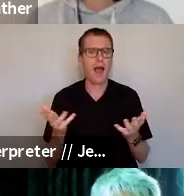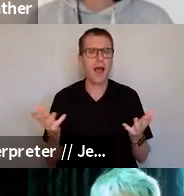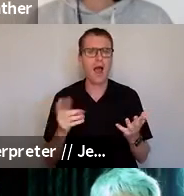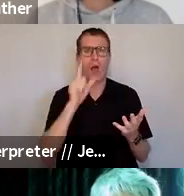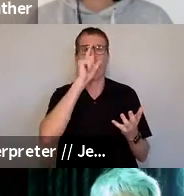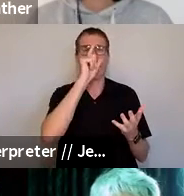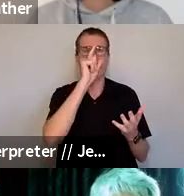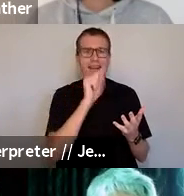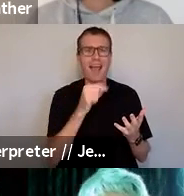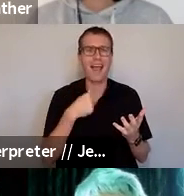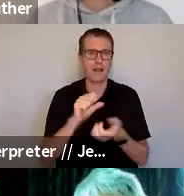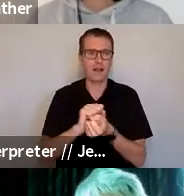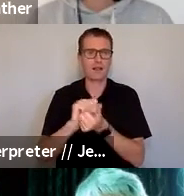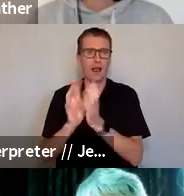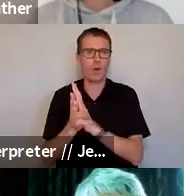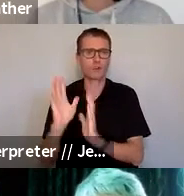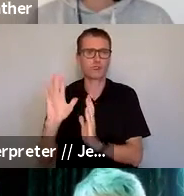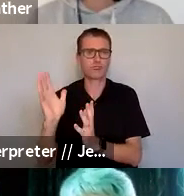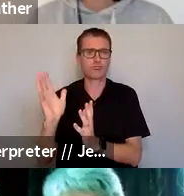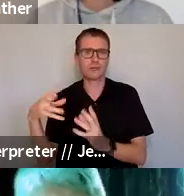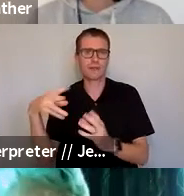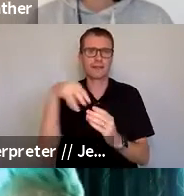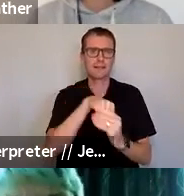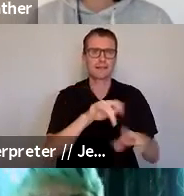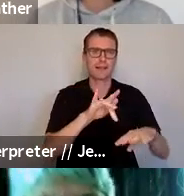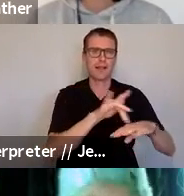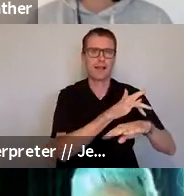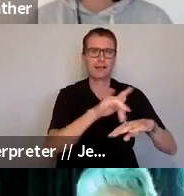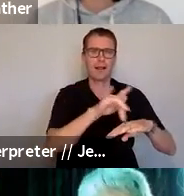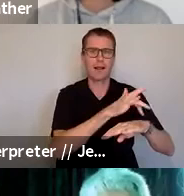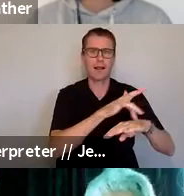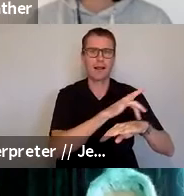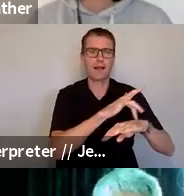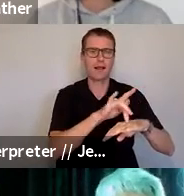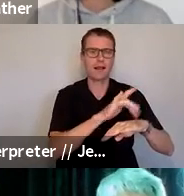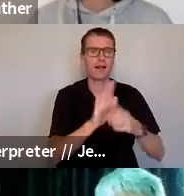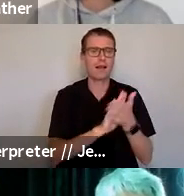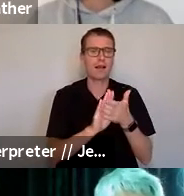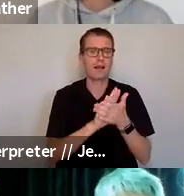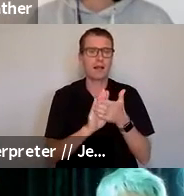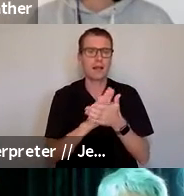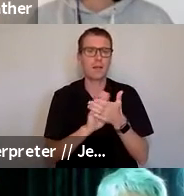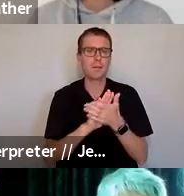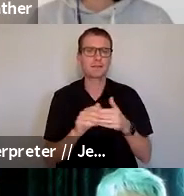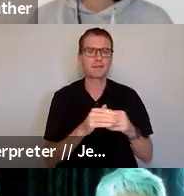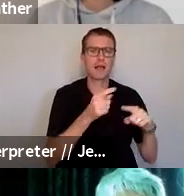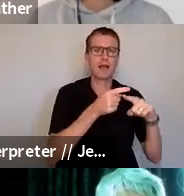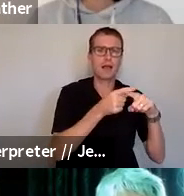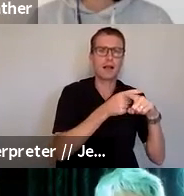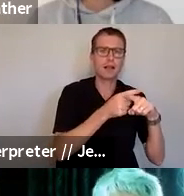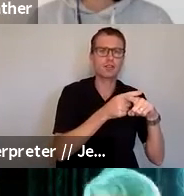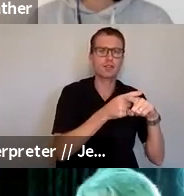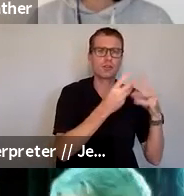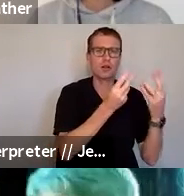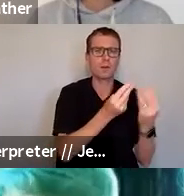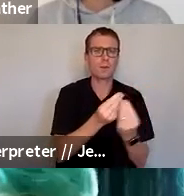NZSL into theatre, and so that the combination of languages can be seamless. Just